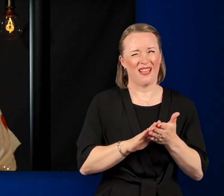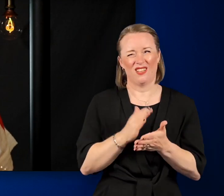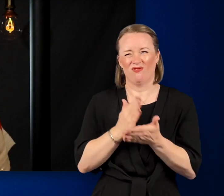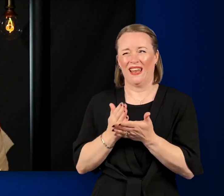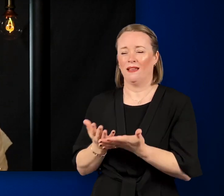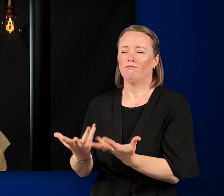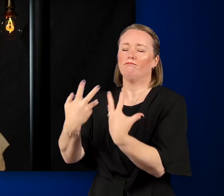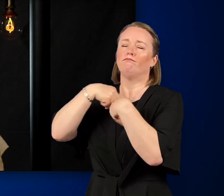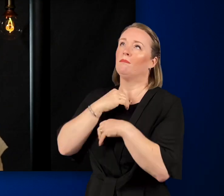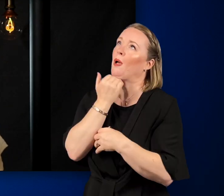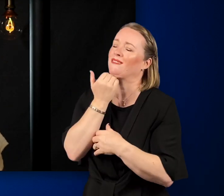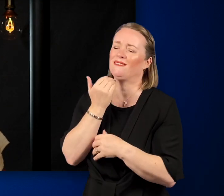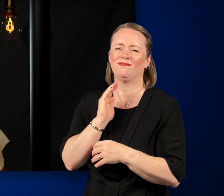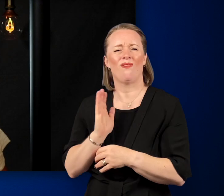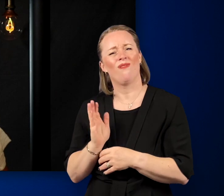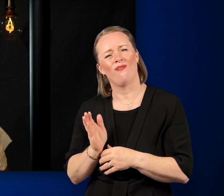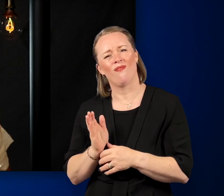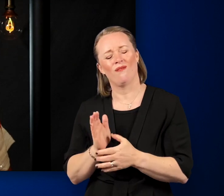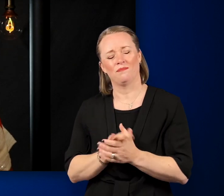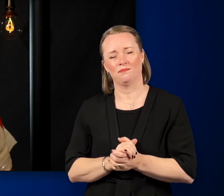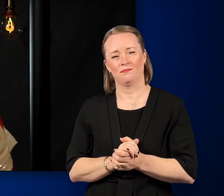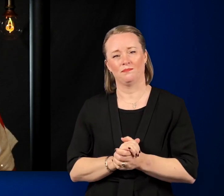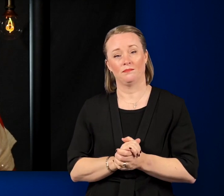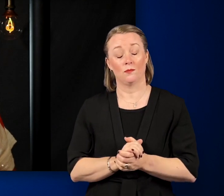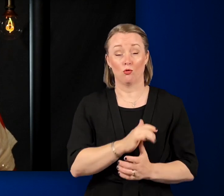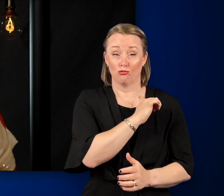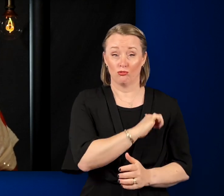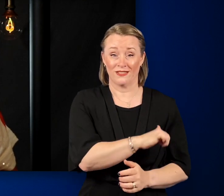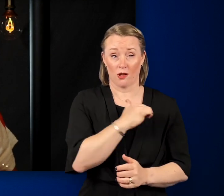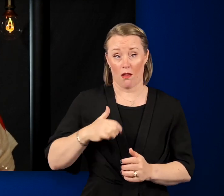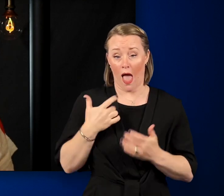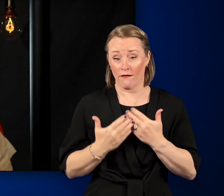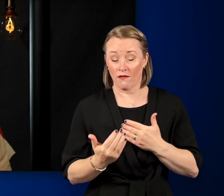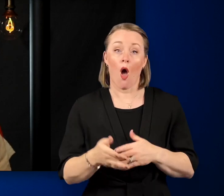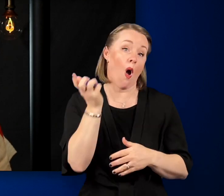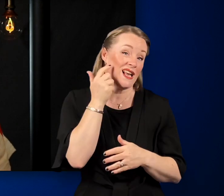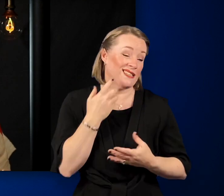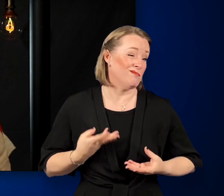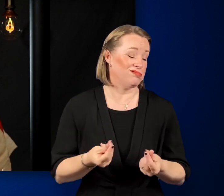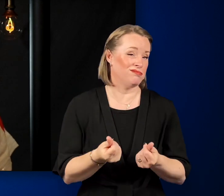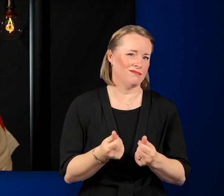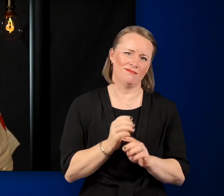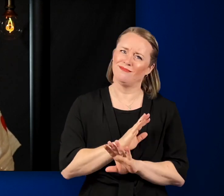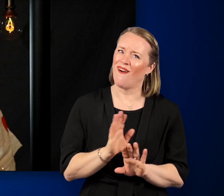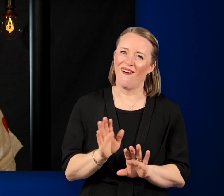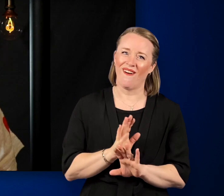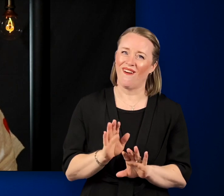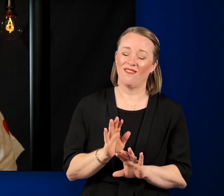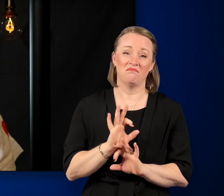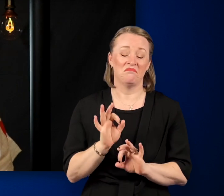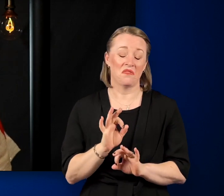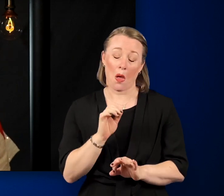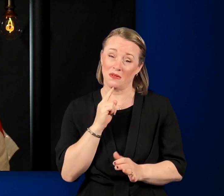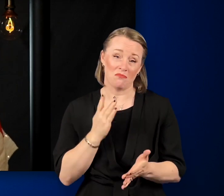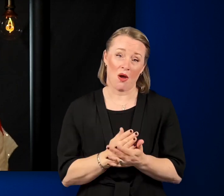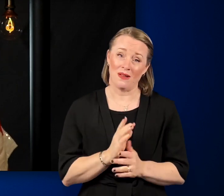You see, no one has ever said the Christian life is easy. In verse 4, we've already seen it described how we might have